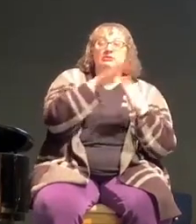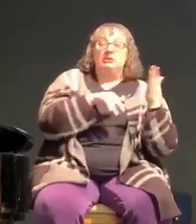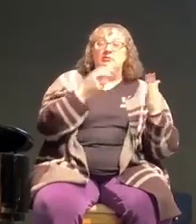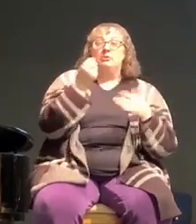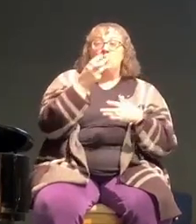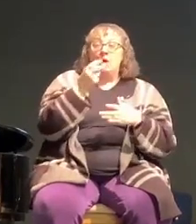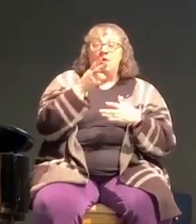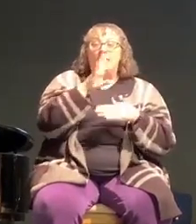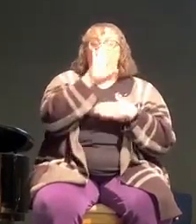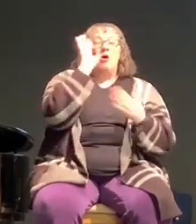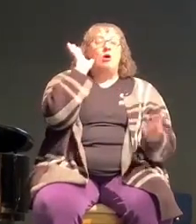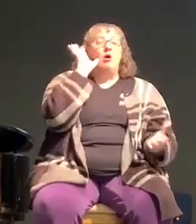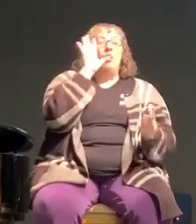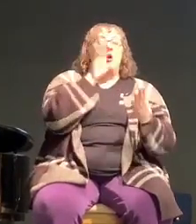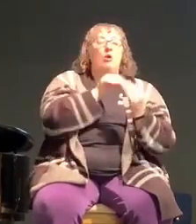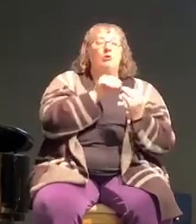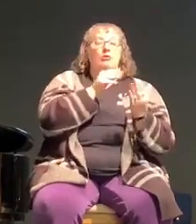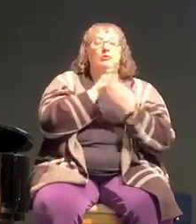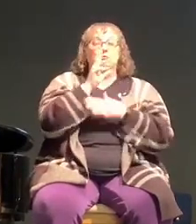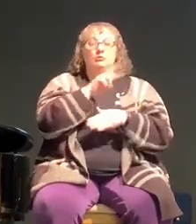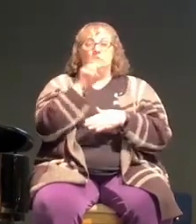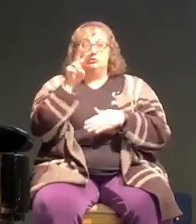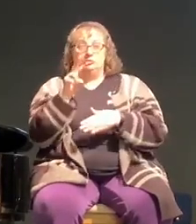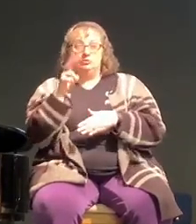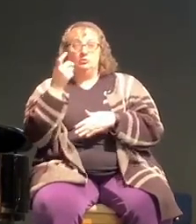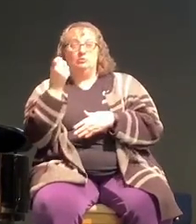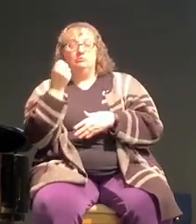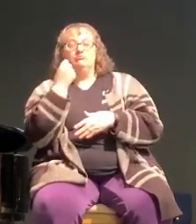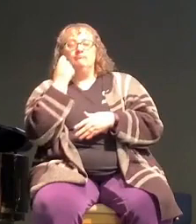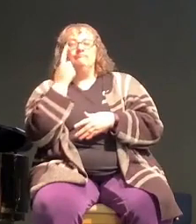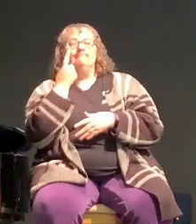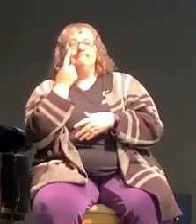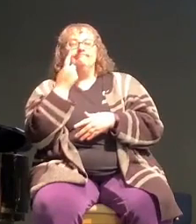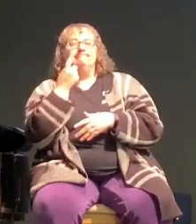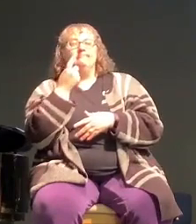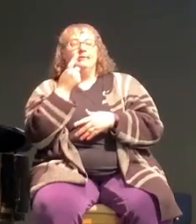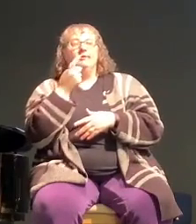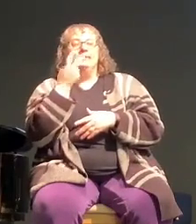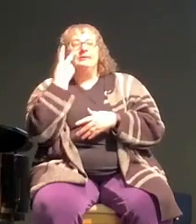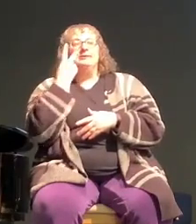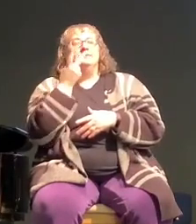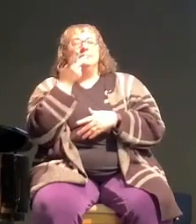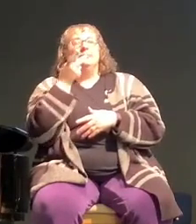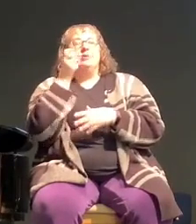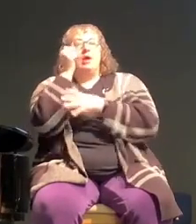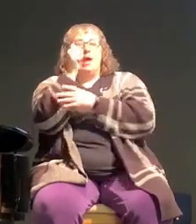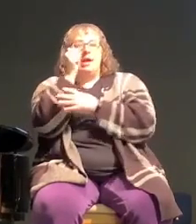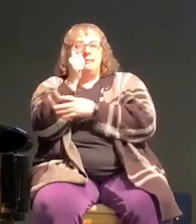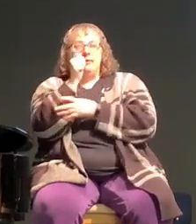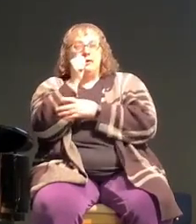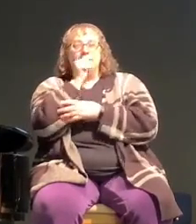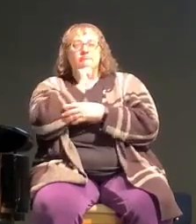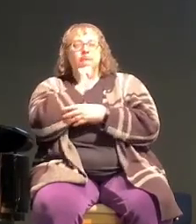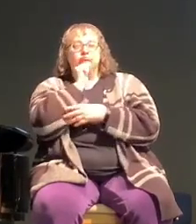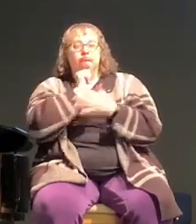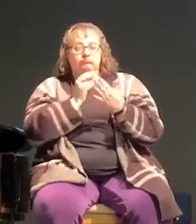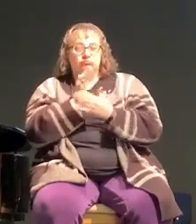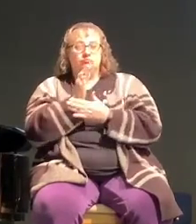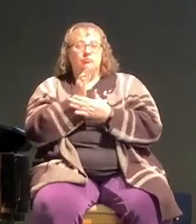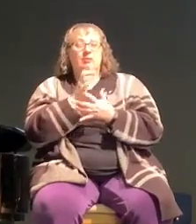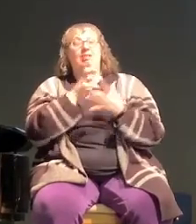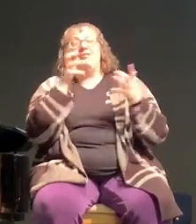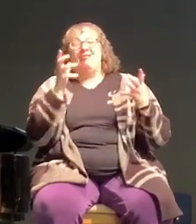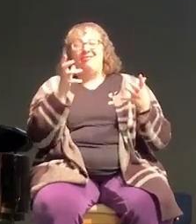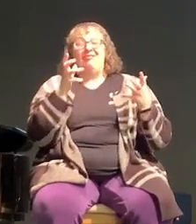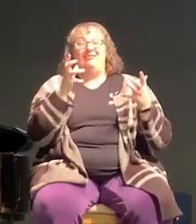12 all the way up through 22 to really hear what Abraham had gone through, because it's a lot. But today